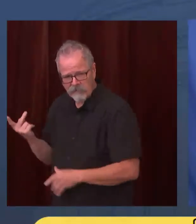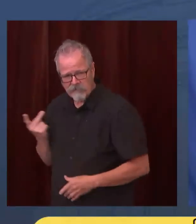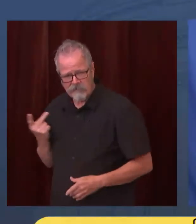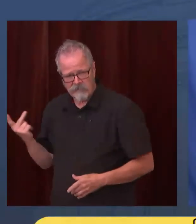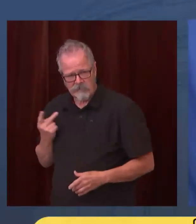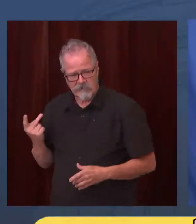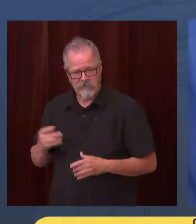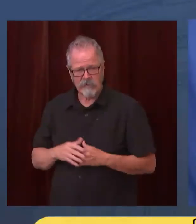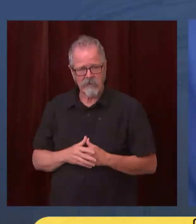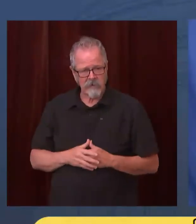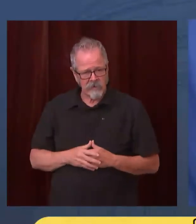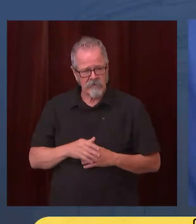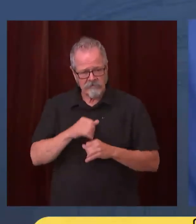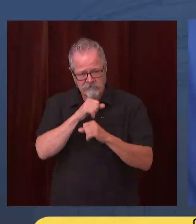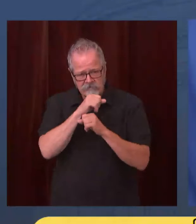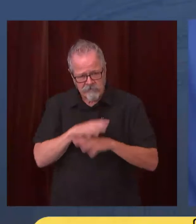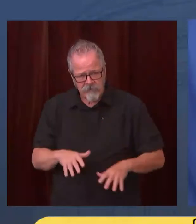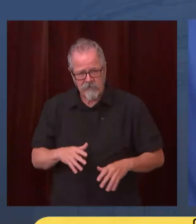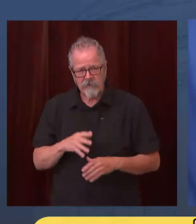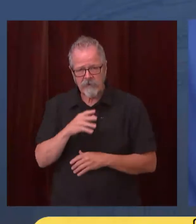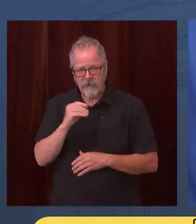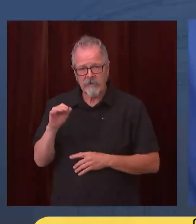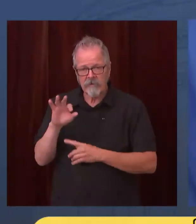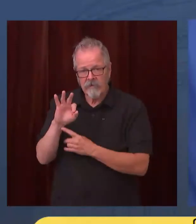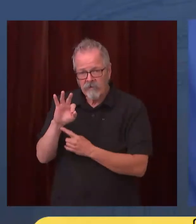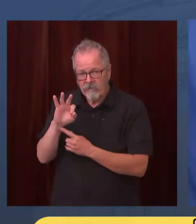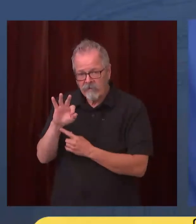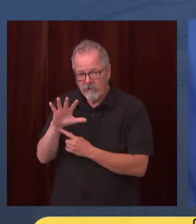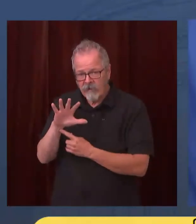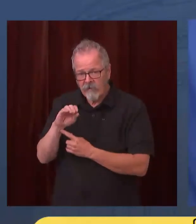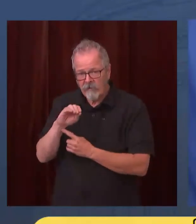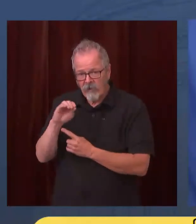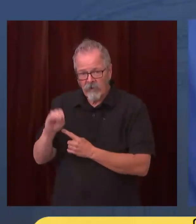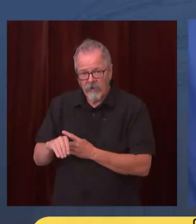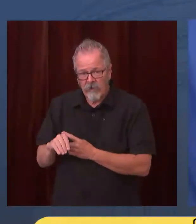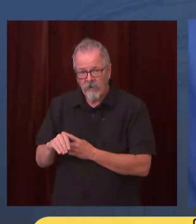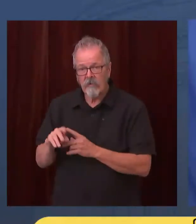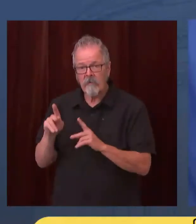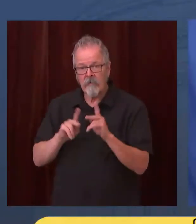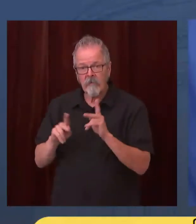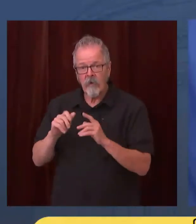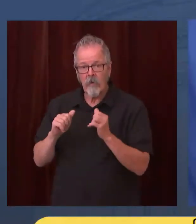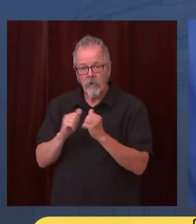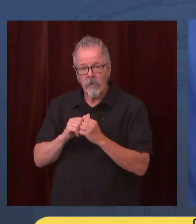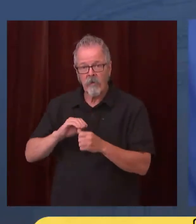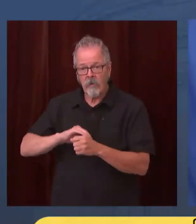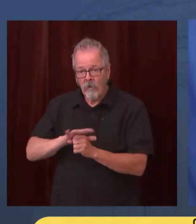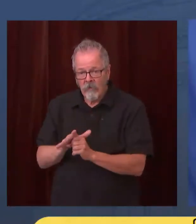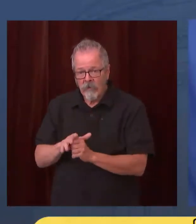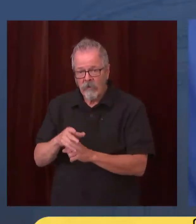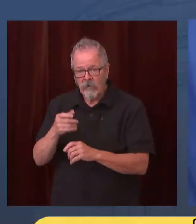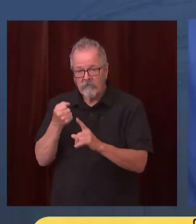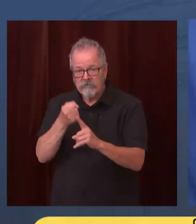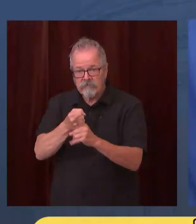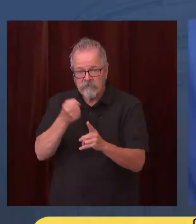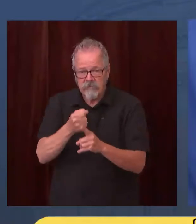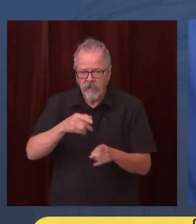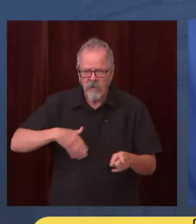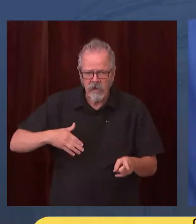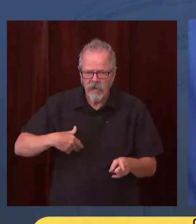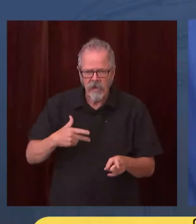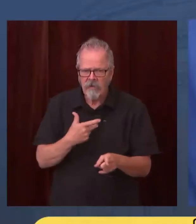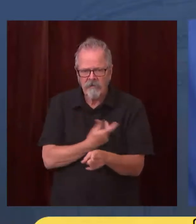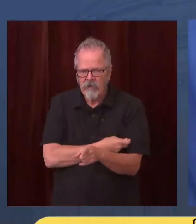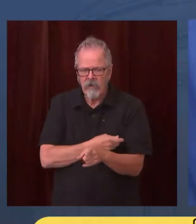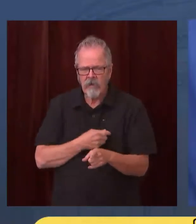vaccinated. And I feel hundreds, if not thousands of times more protected today, even though I haven't had a booster yet, than the folks who are